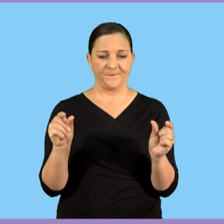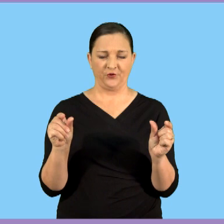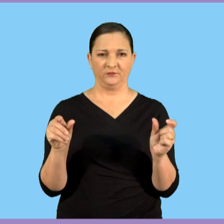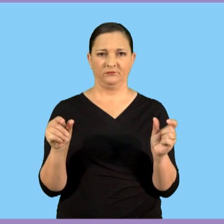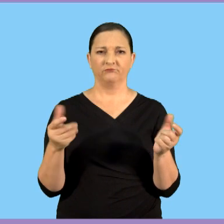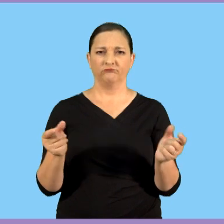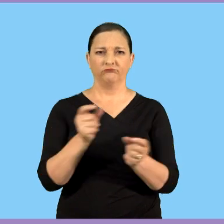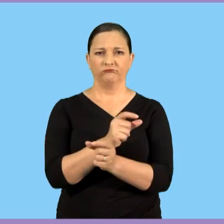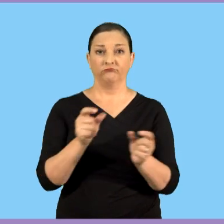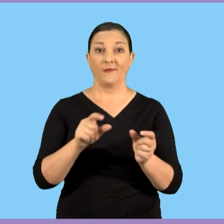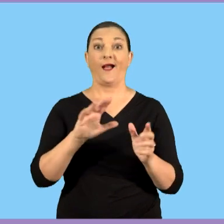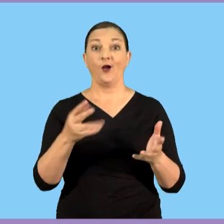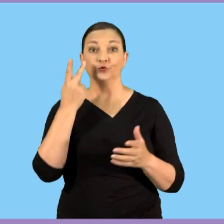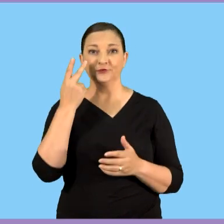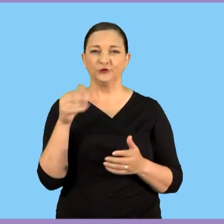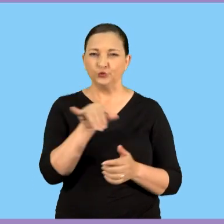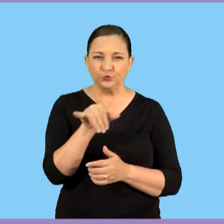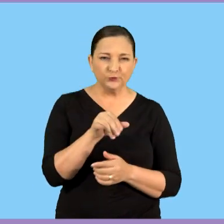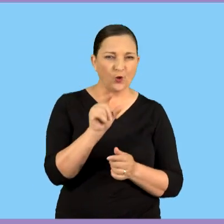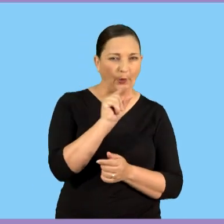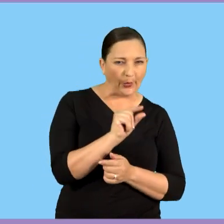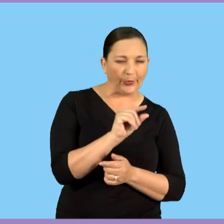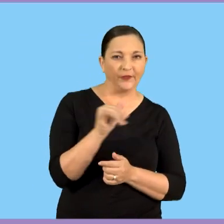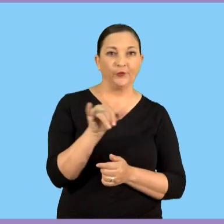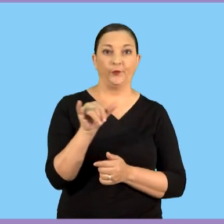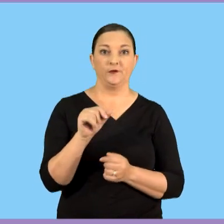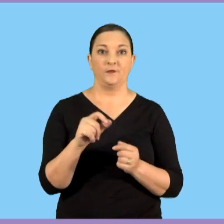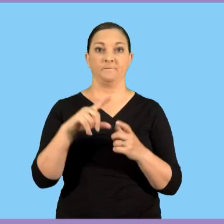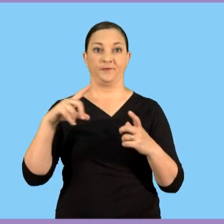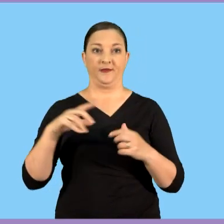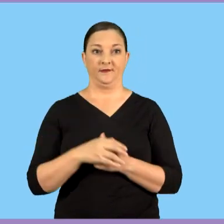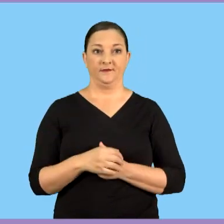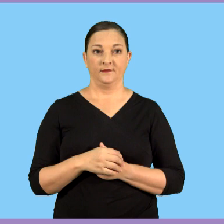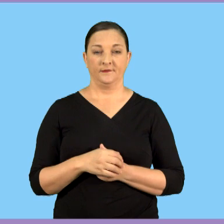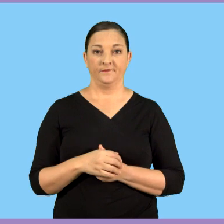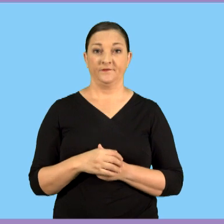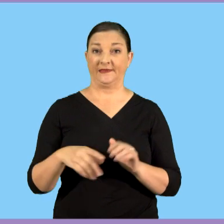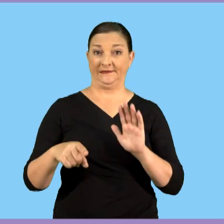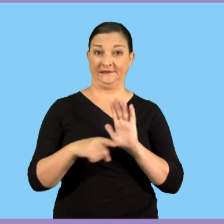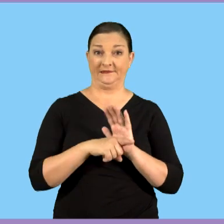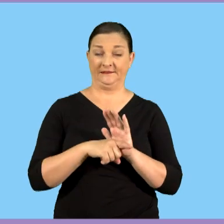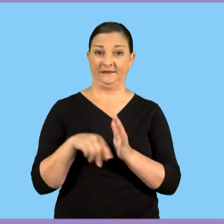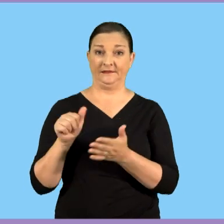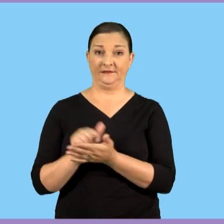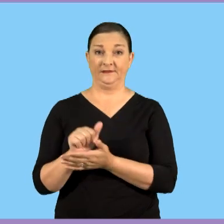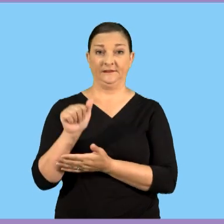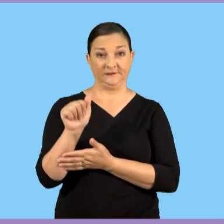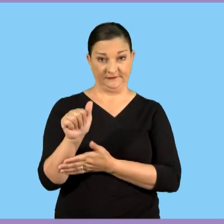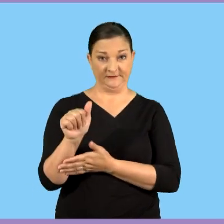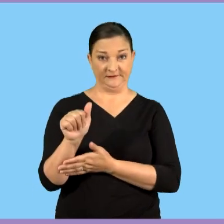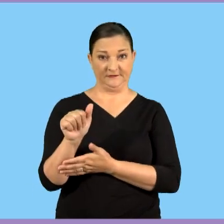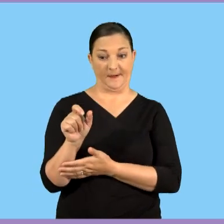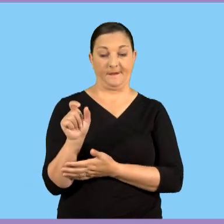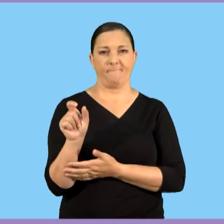is smaller and which one is bigger. Yes, this means that negative 16 is